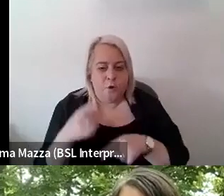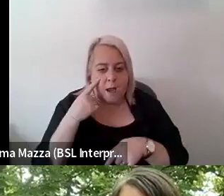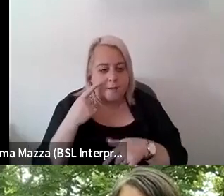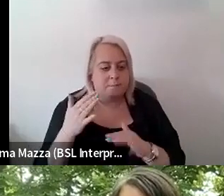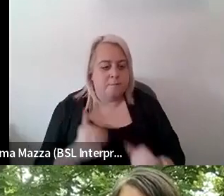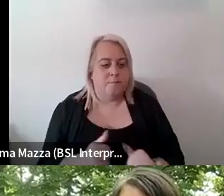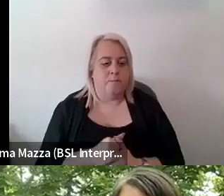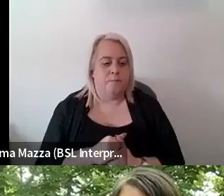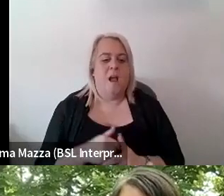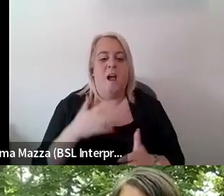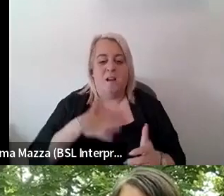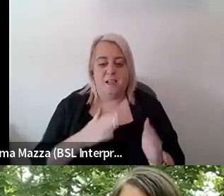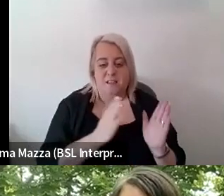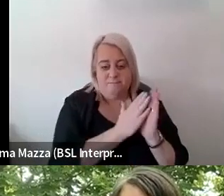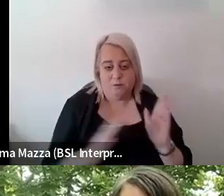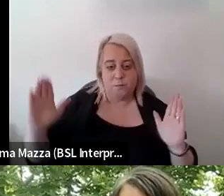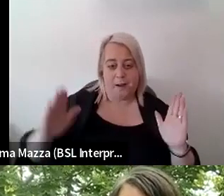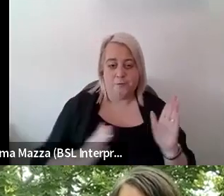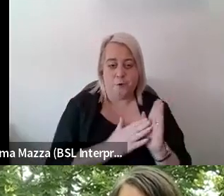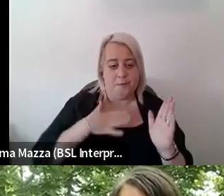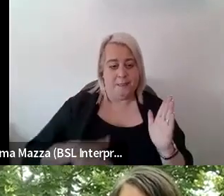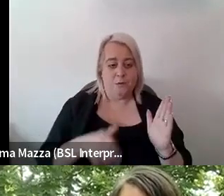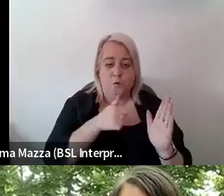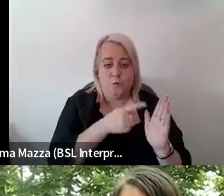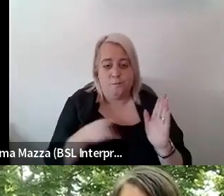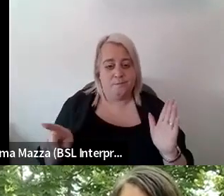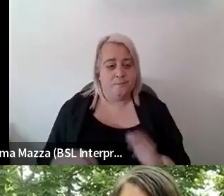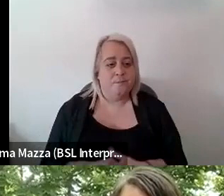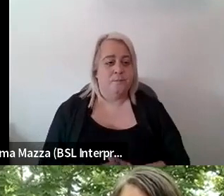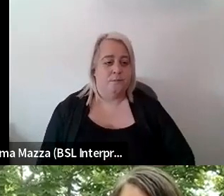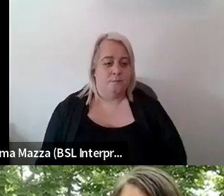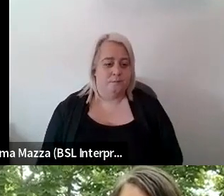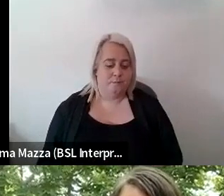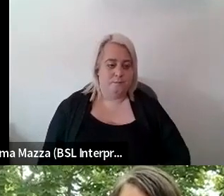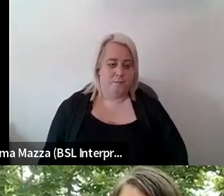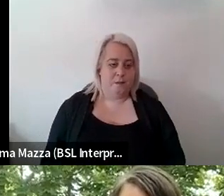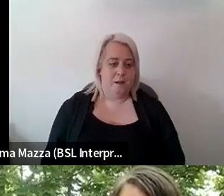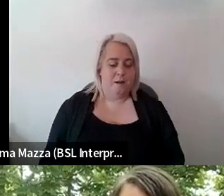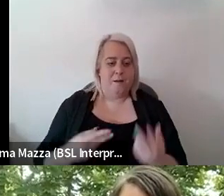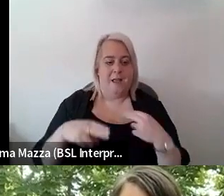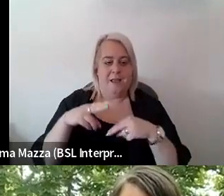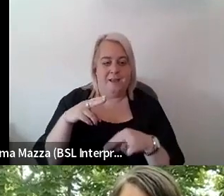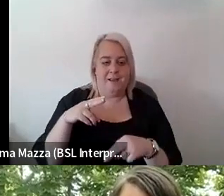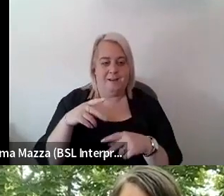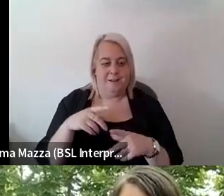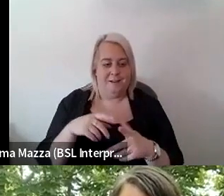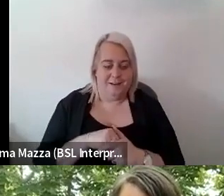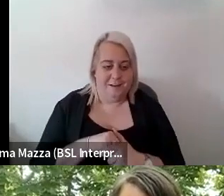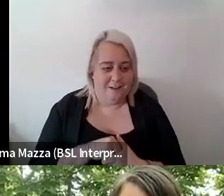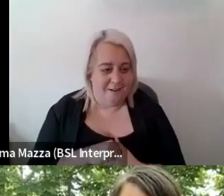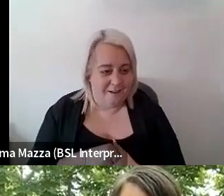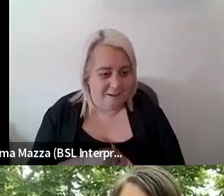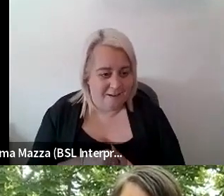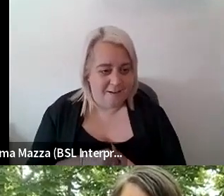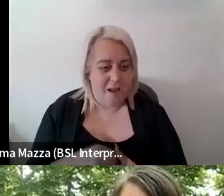different ends of the spectrum as well. Yeah, definitely. But, I wouldn't be doing my job if I didn't do a self-plug for CyberLook at this point. we